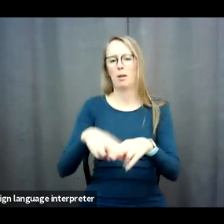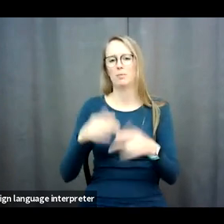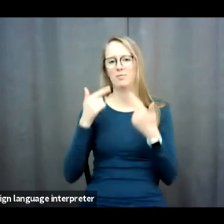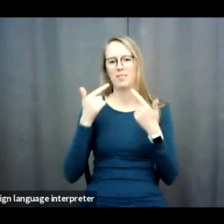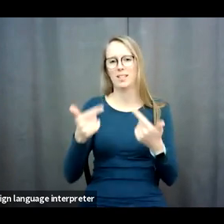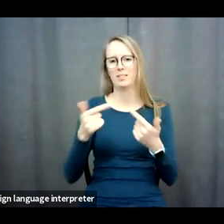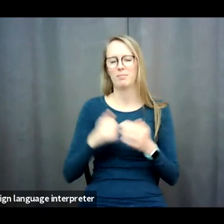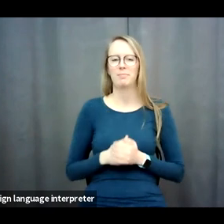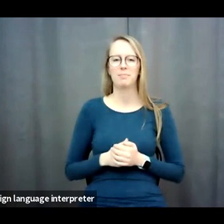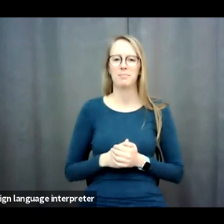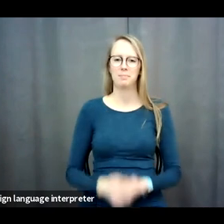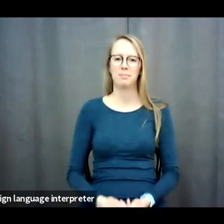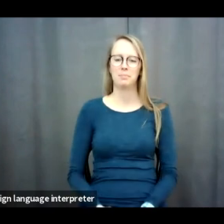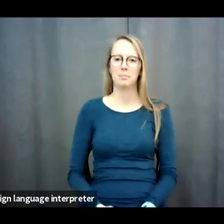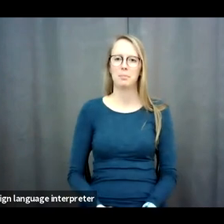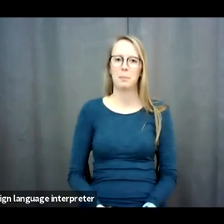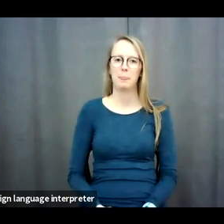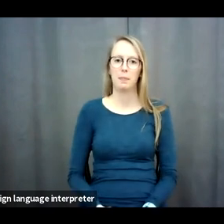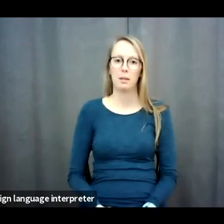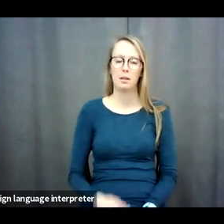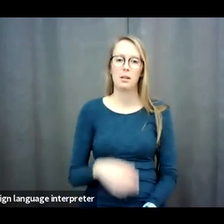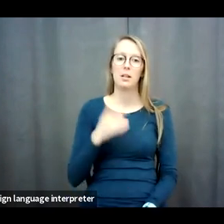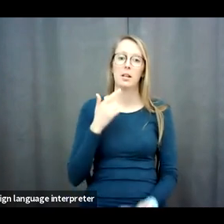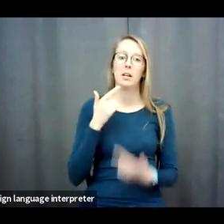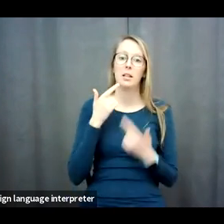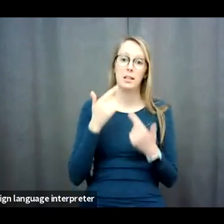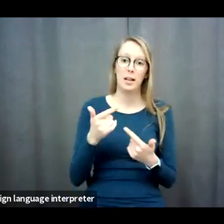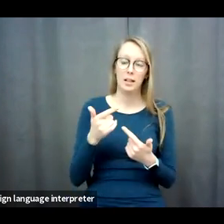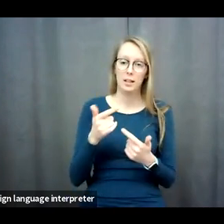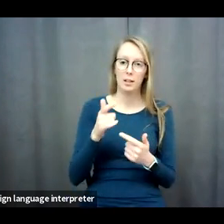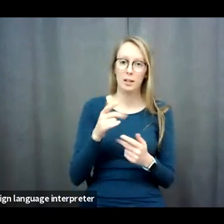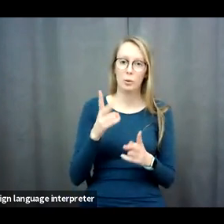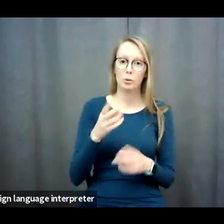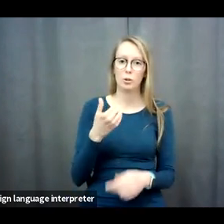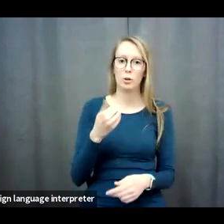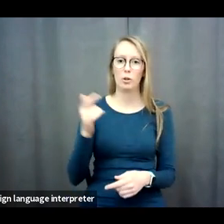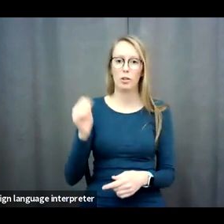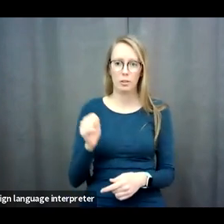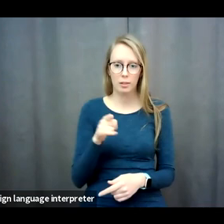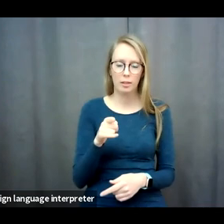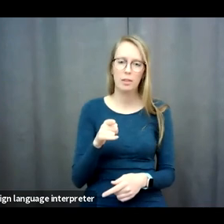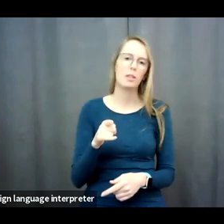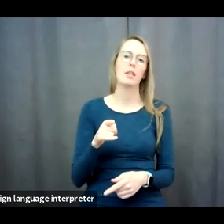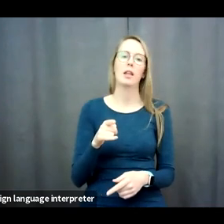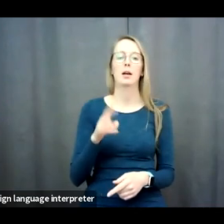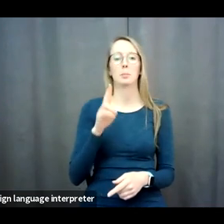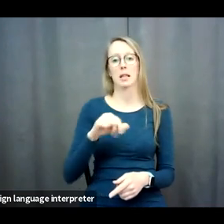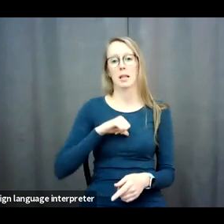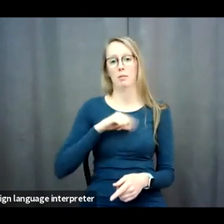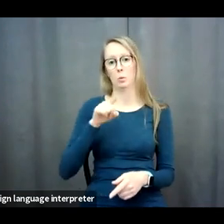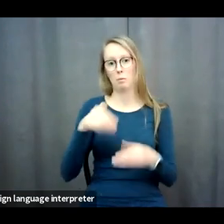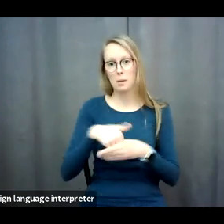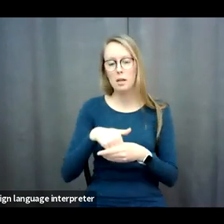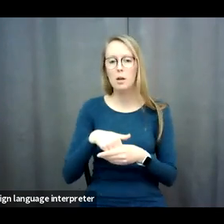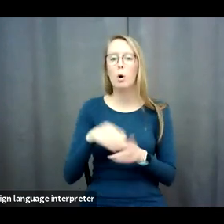you so much. A big thank you to you too, Charlotte. It has been an absolute pleasure to have you here. And a big